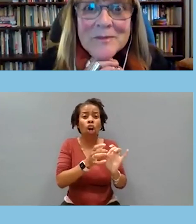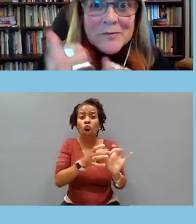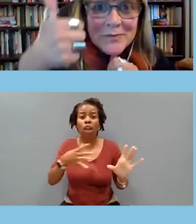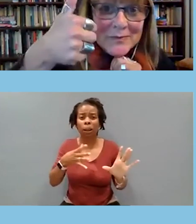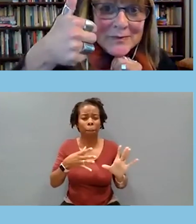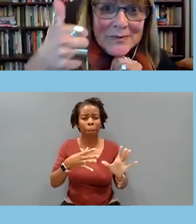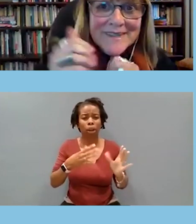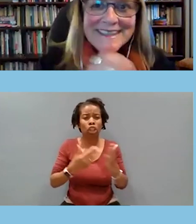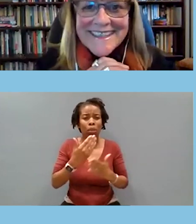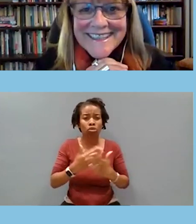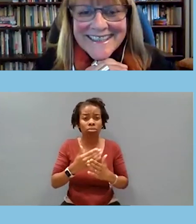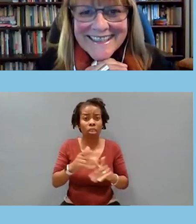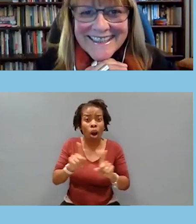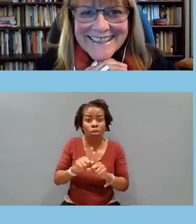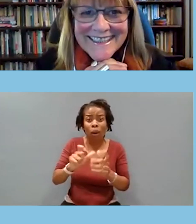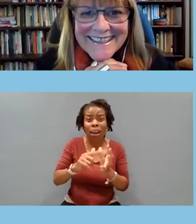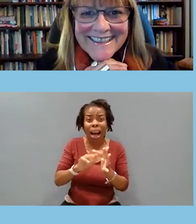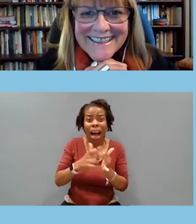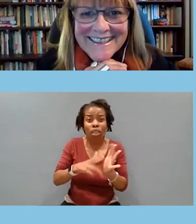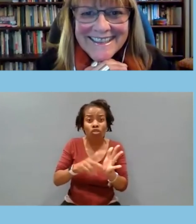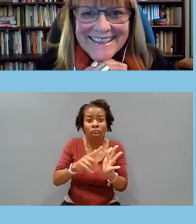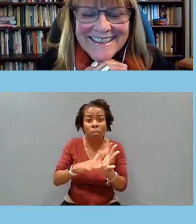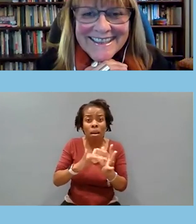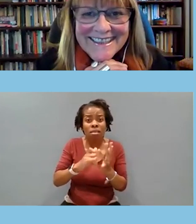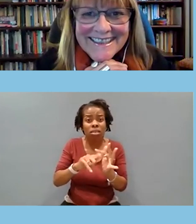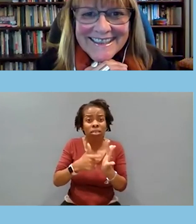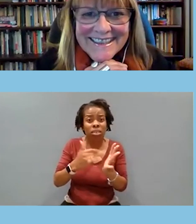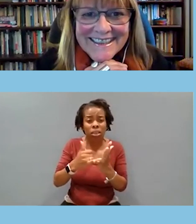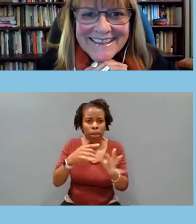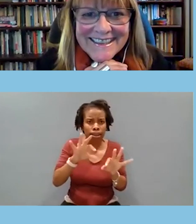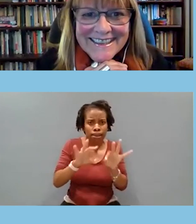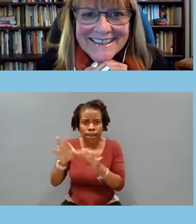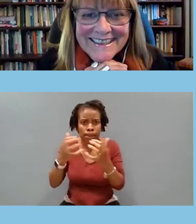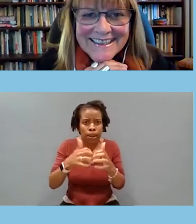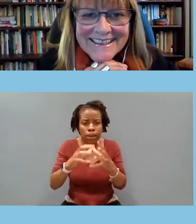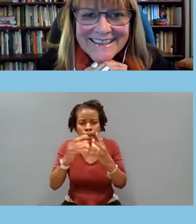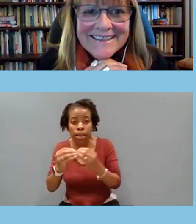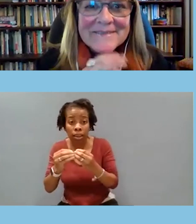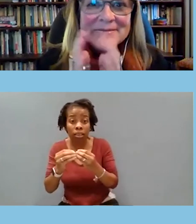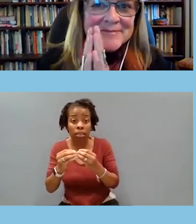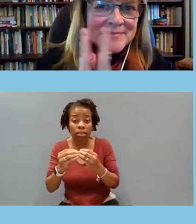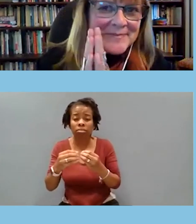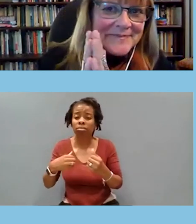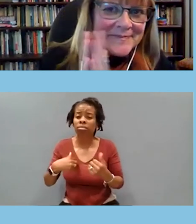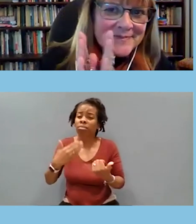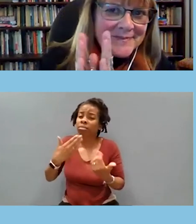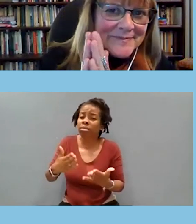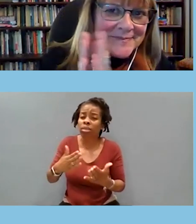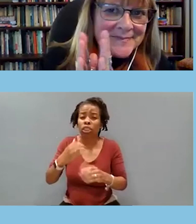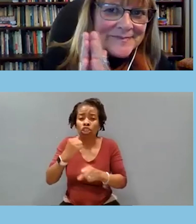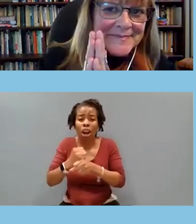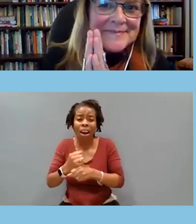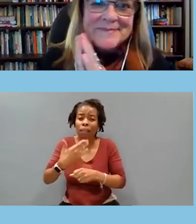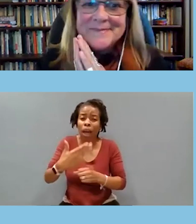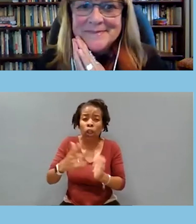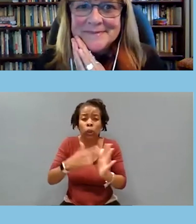this complicated tech setup, to Jenan Batur for handling things behind the scenes in public programs, to Jim